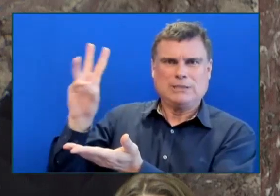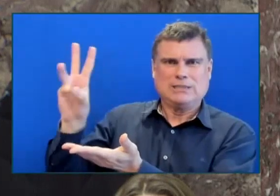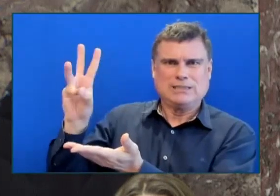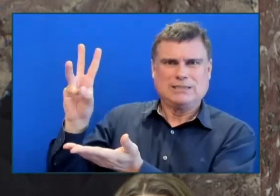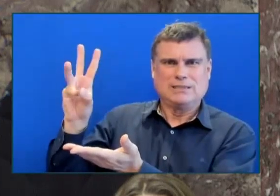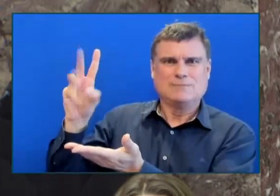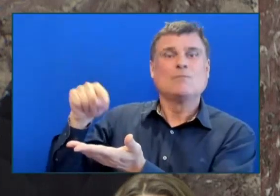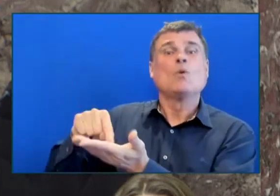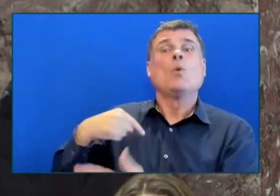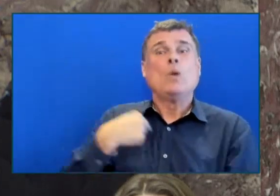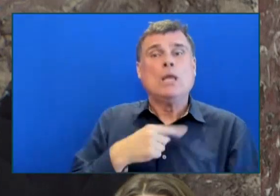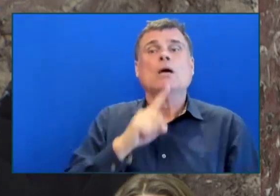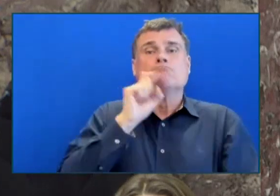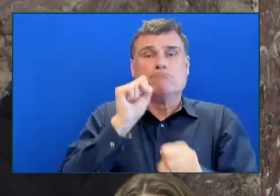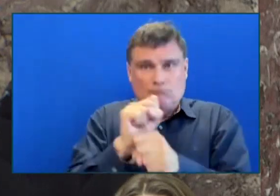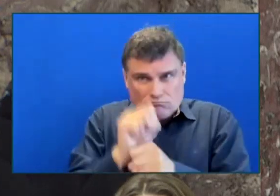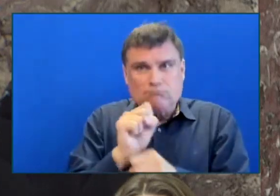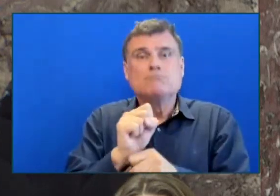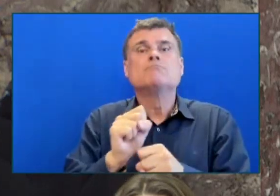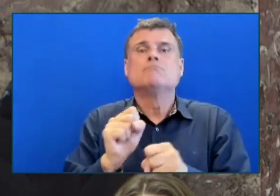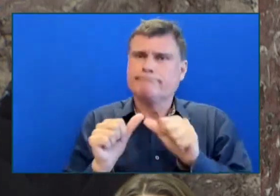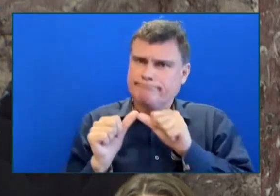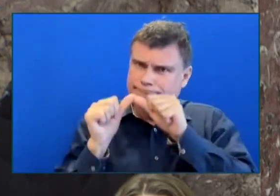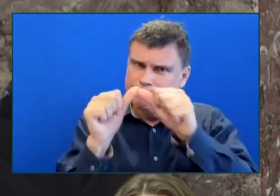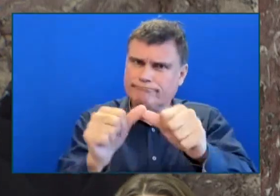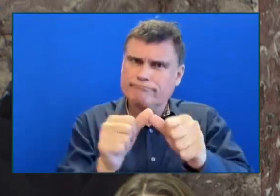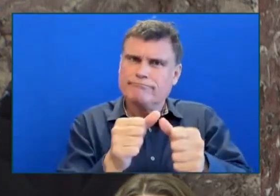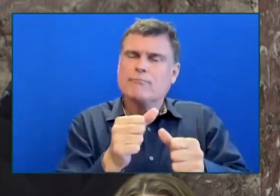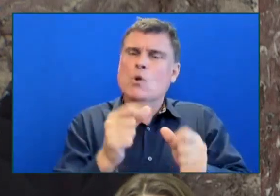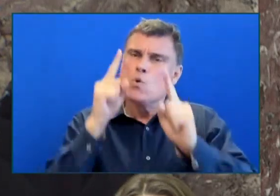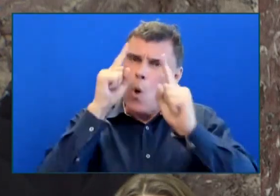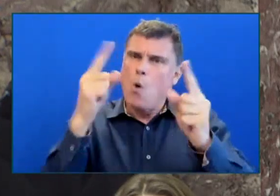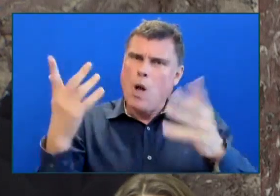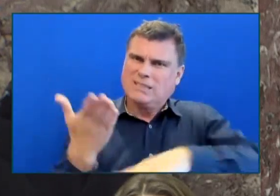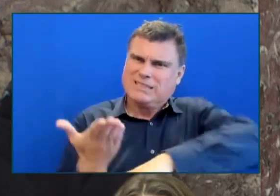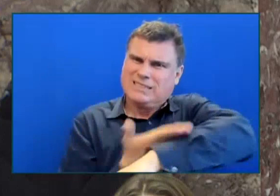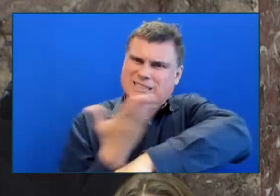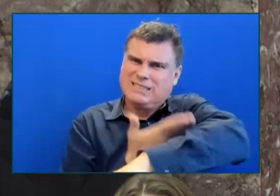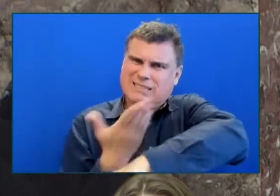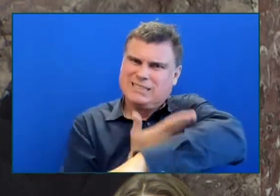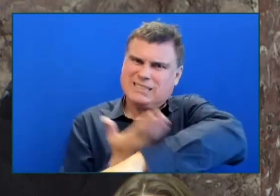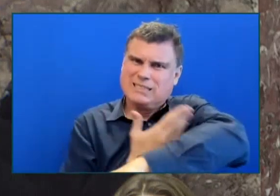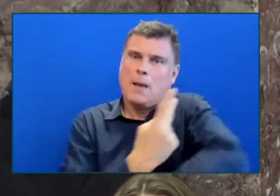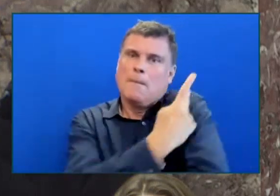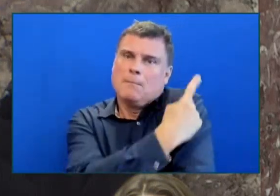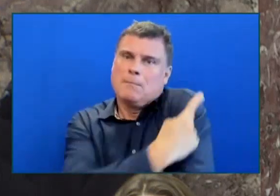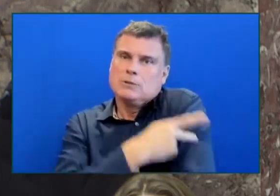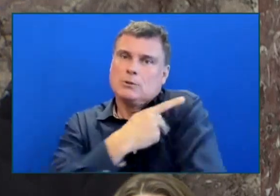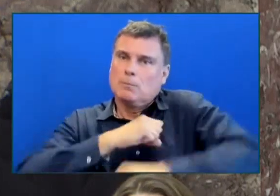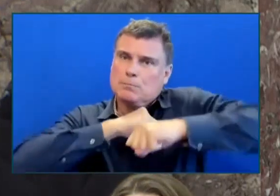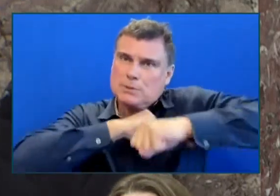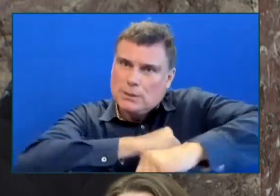continue to improve protections for patients and the regulation of health for health professionals in BC.